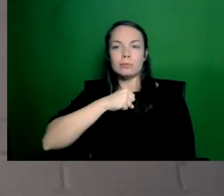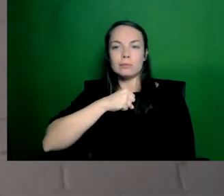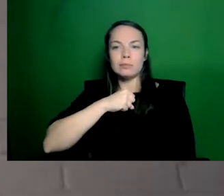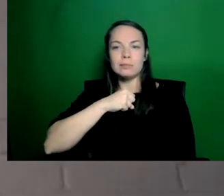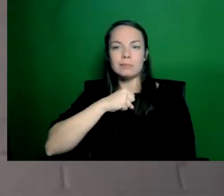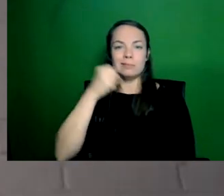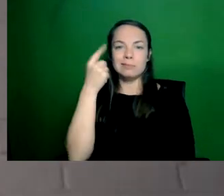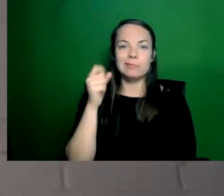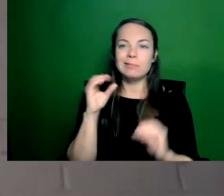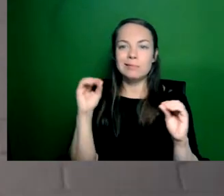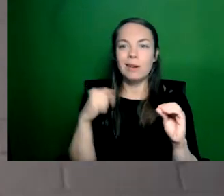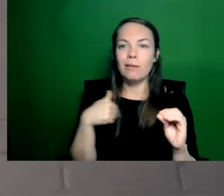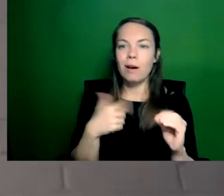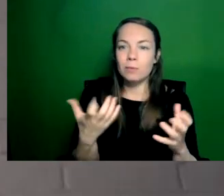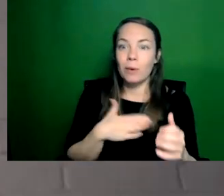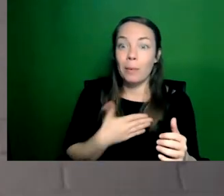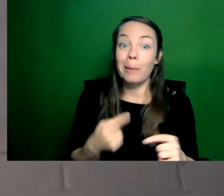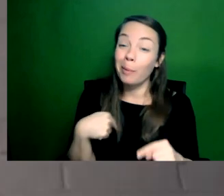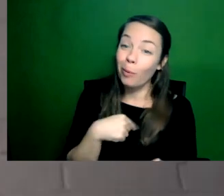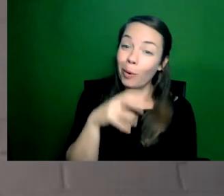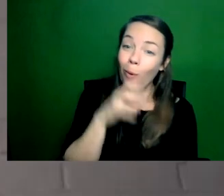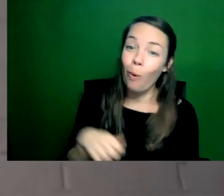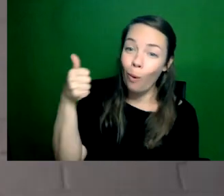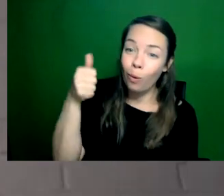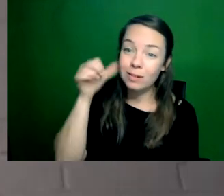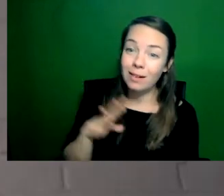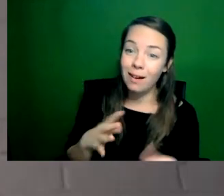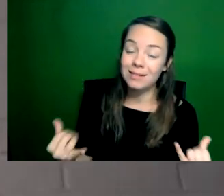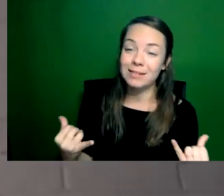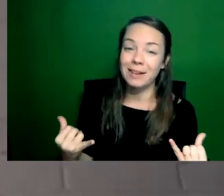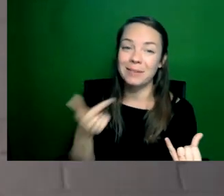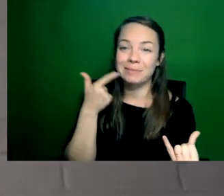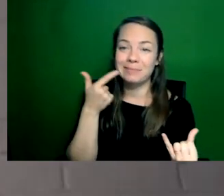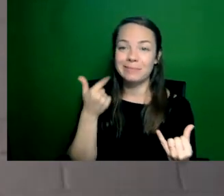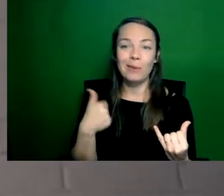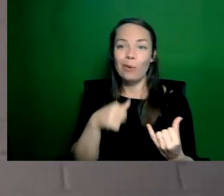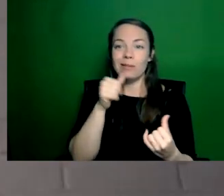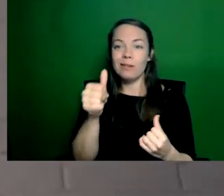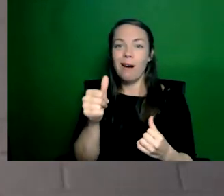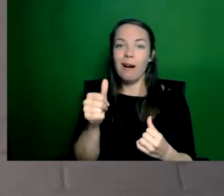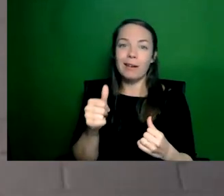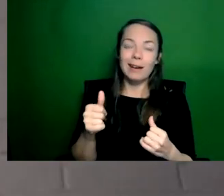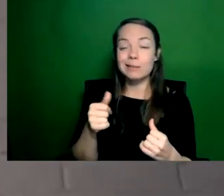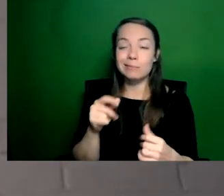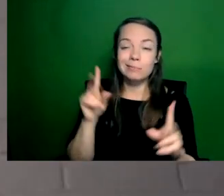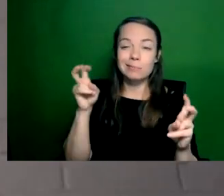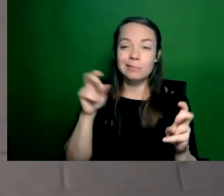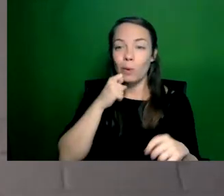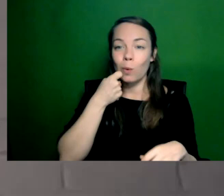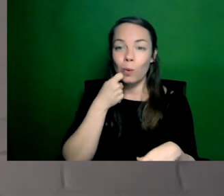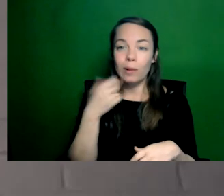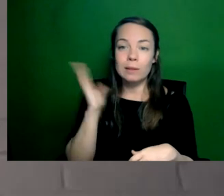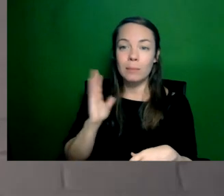may want to admit this, but we're the older guys now. We're not as informed as we'd like to be. As cool as we may think we are, we're not